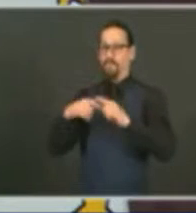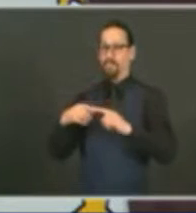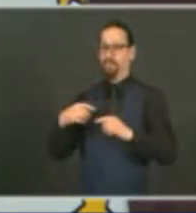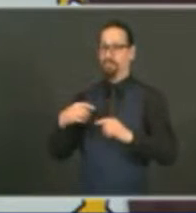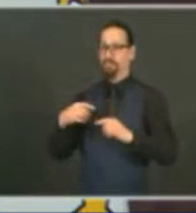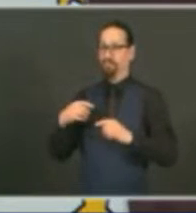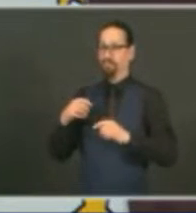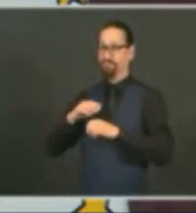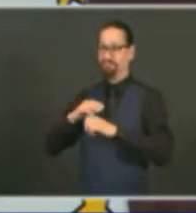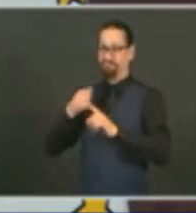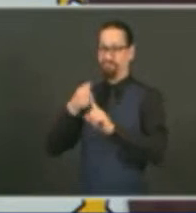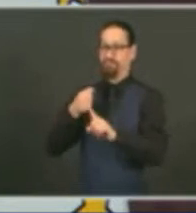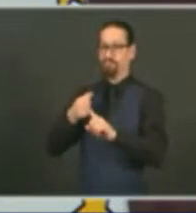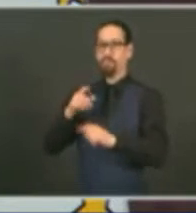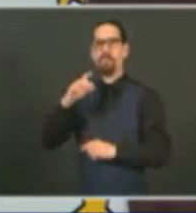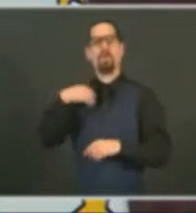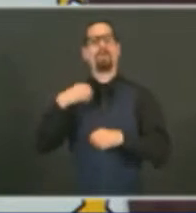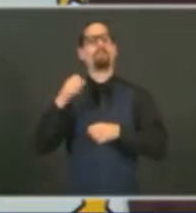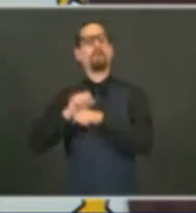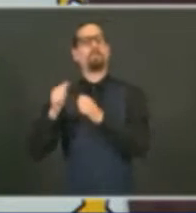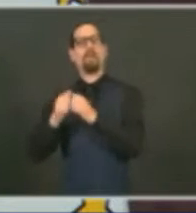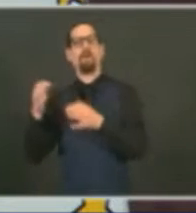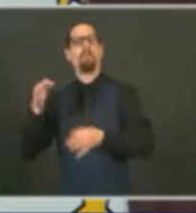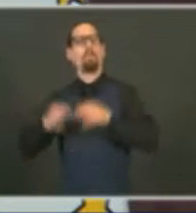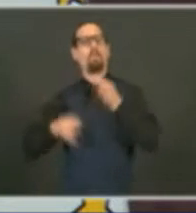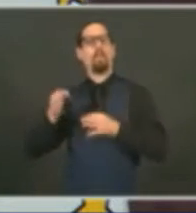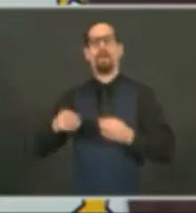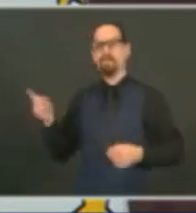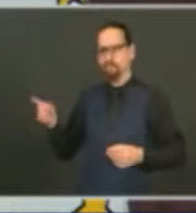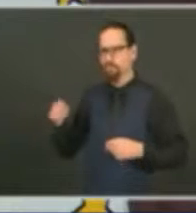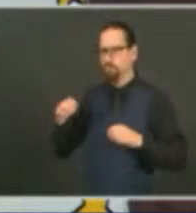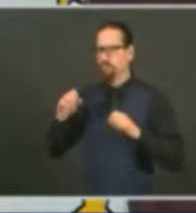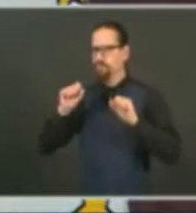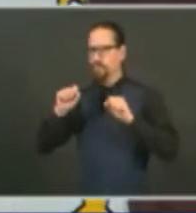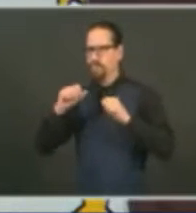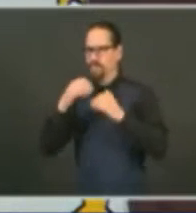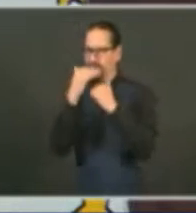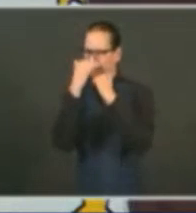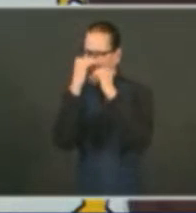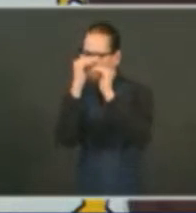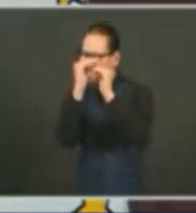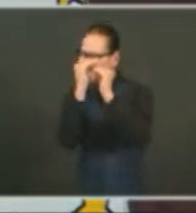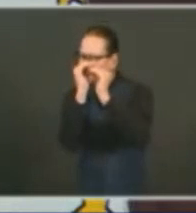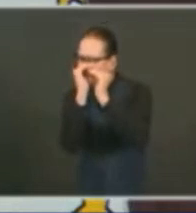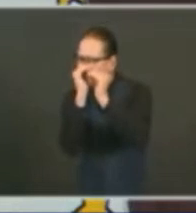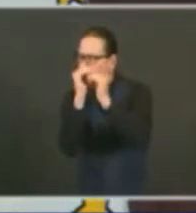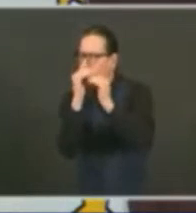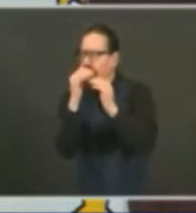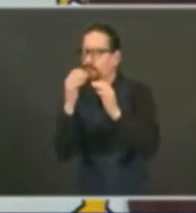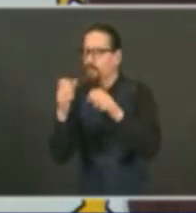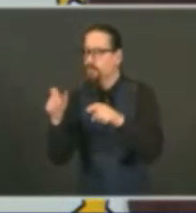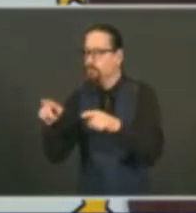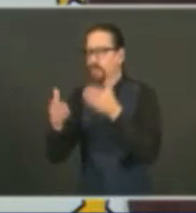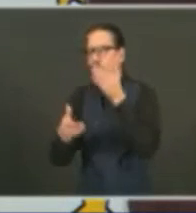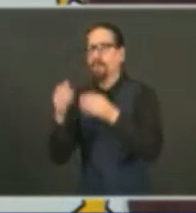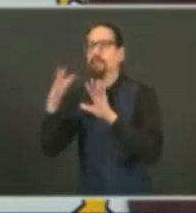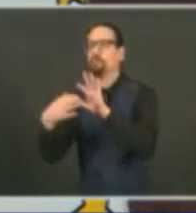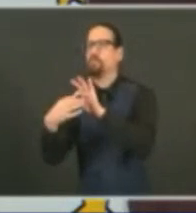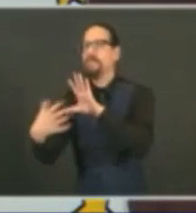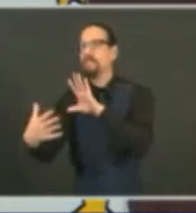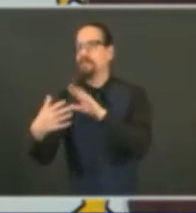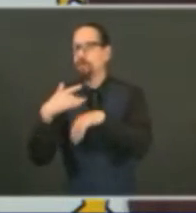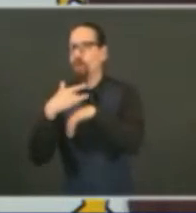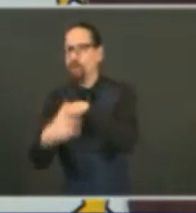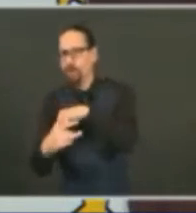provide for a limited early release for a few dozen people who were within 90 days of being released and who